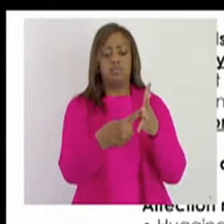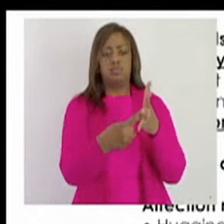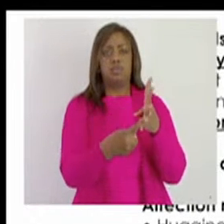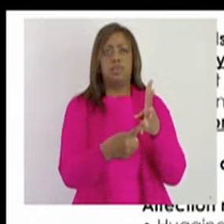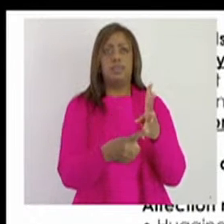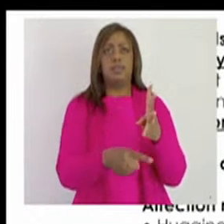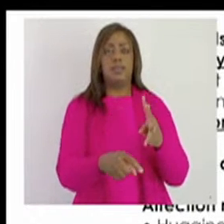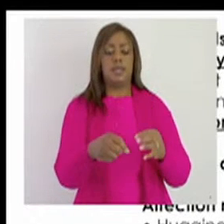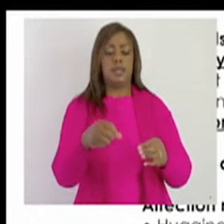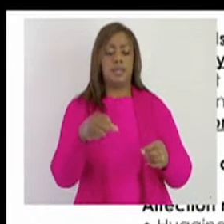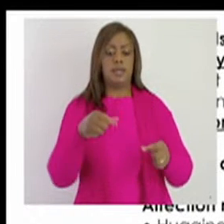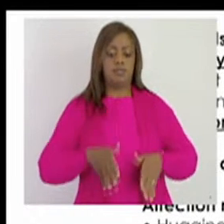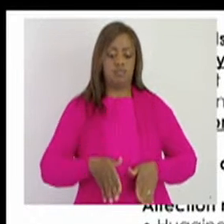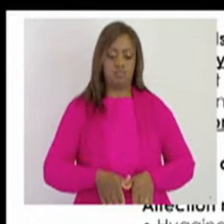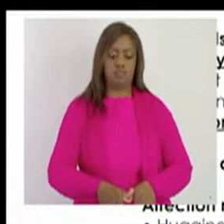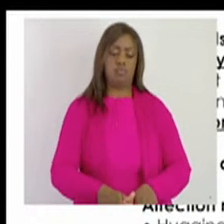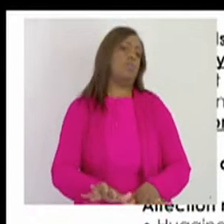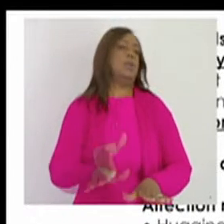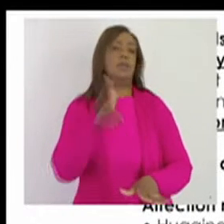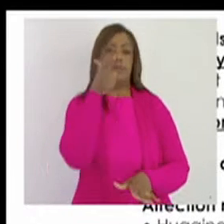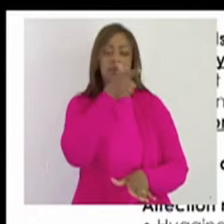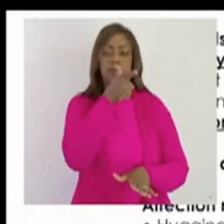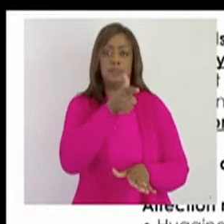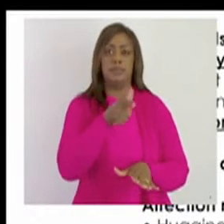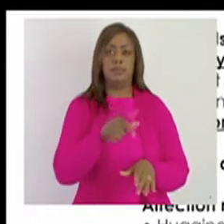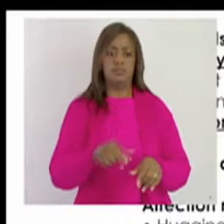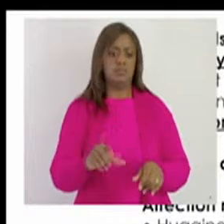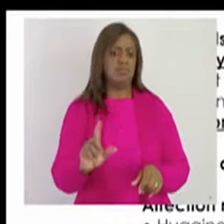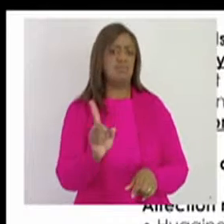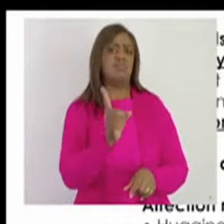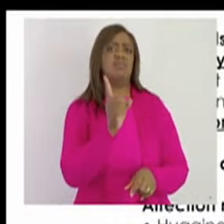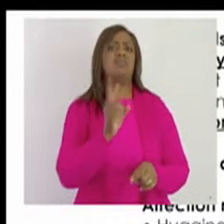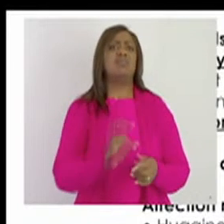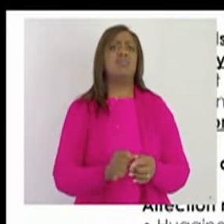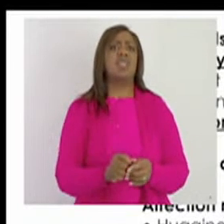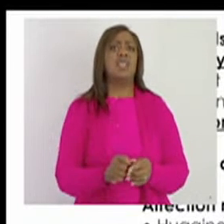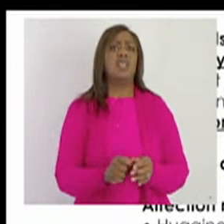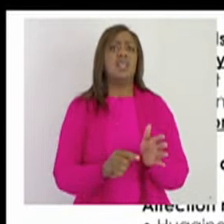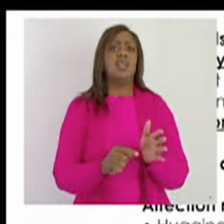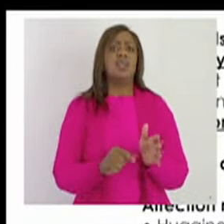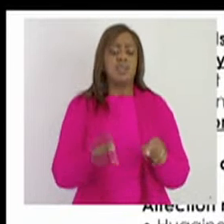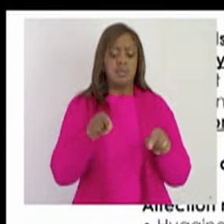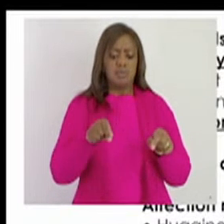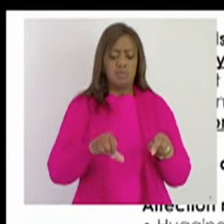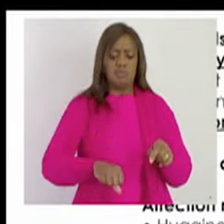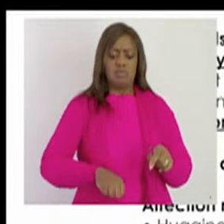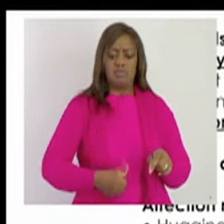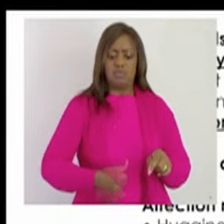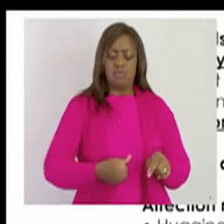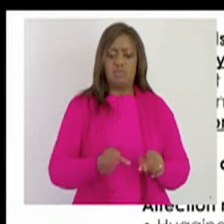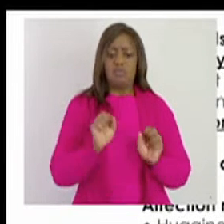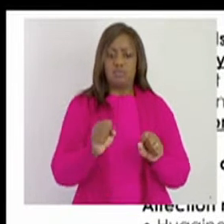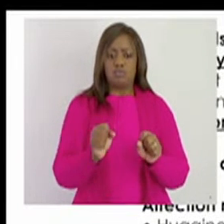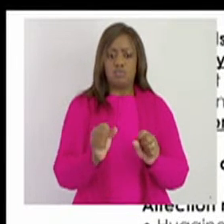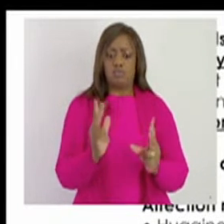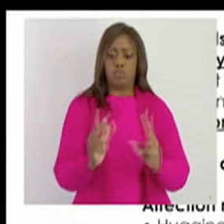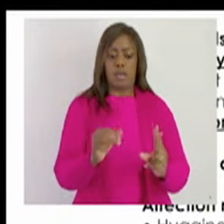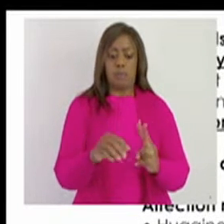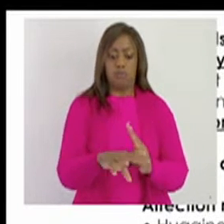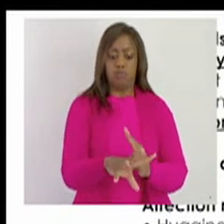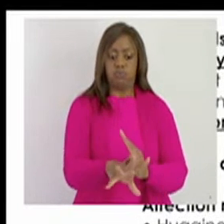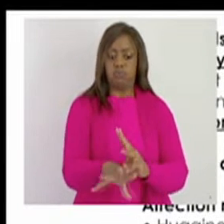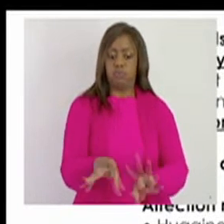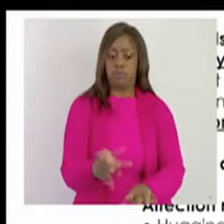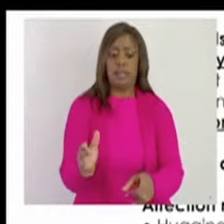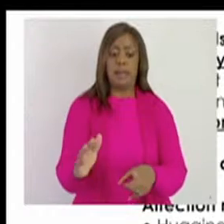sexually transmitted diseases, STDs. These are the diseases that transmit from one person to another person through